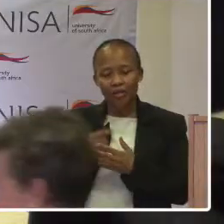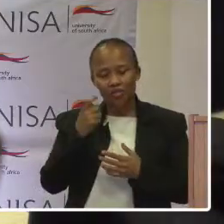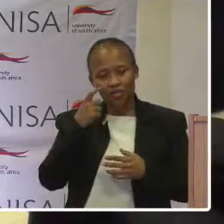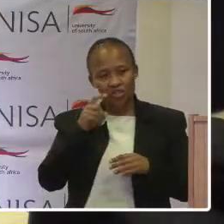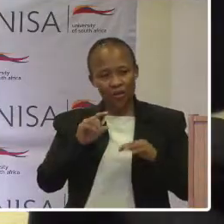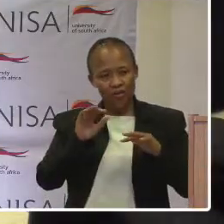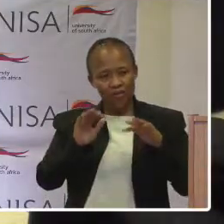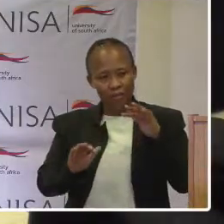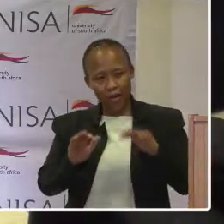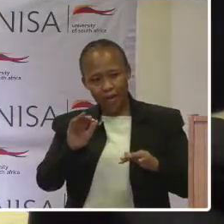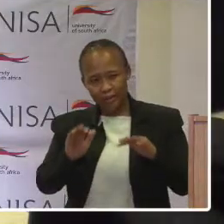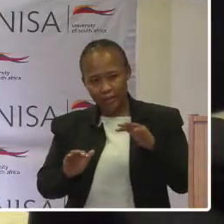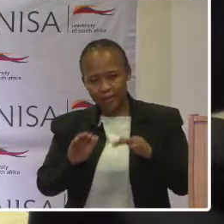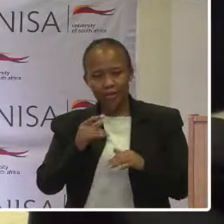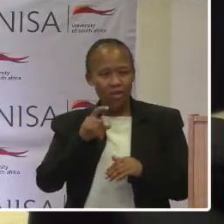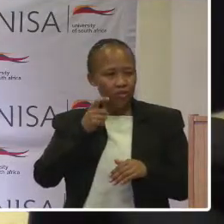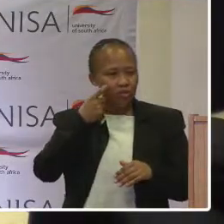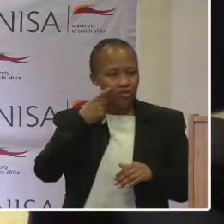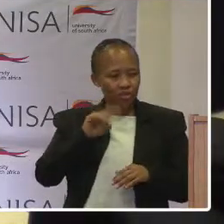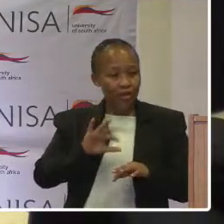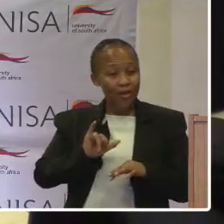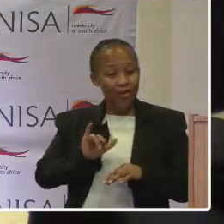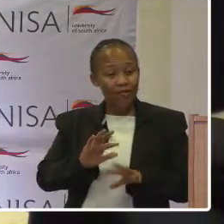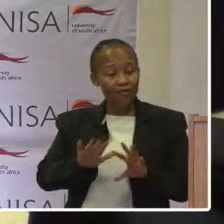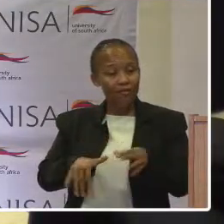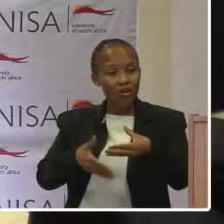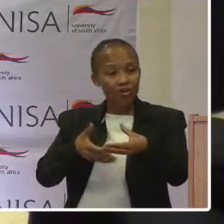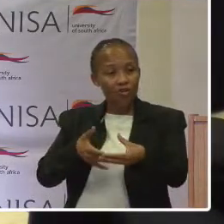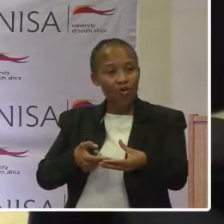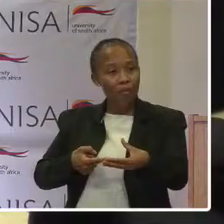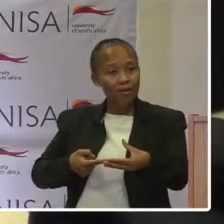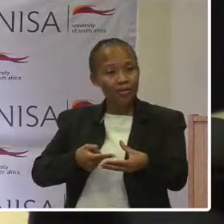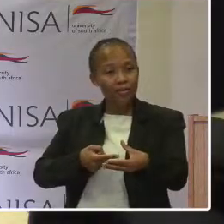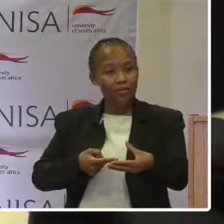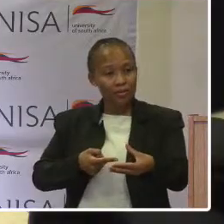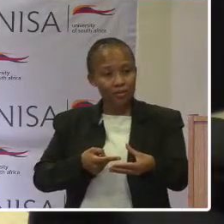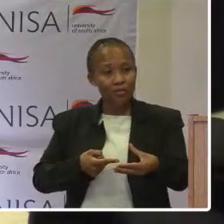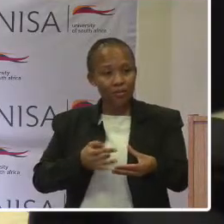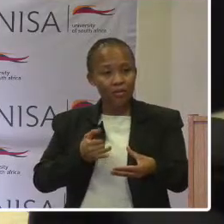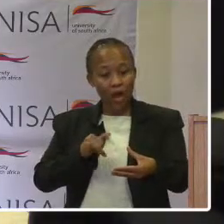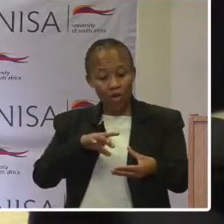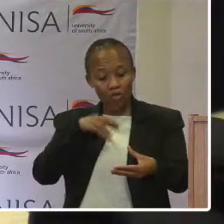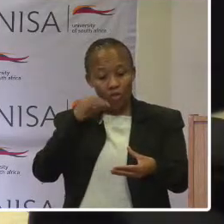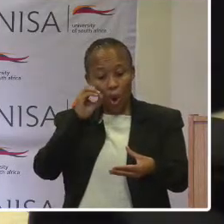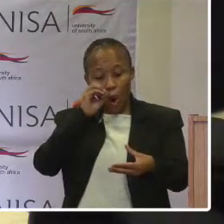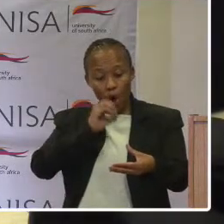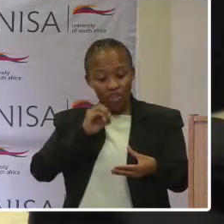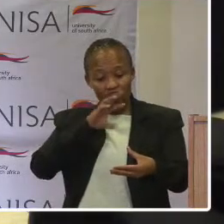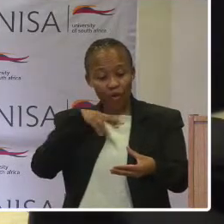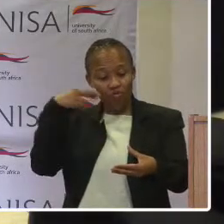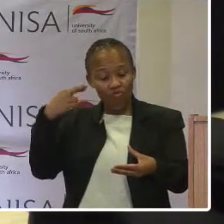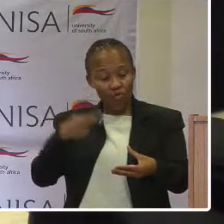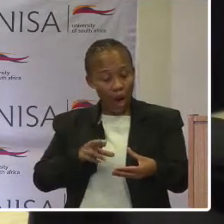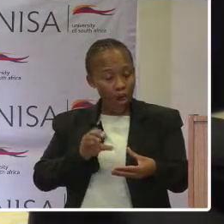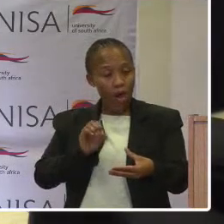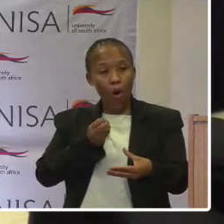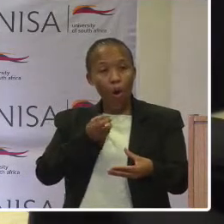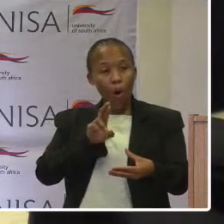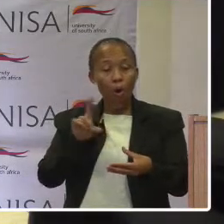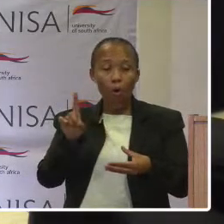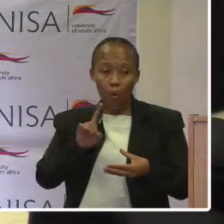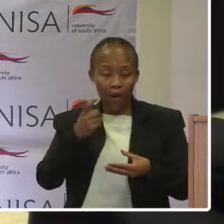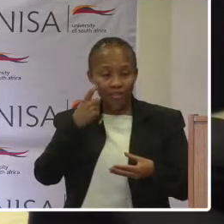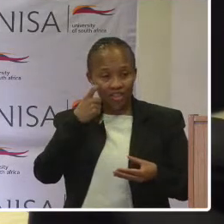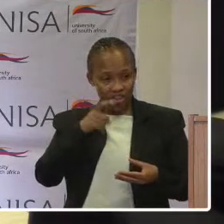whether the document is of original. So I would say it is